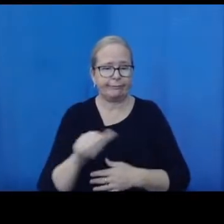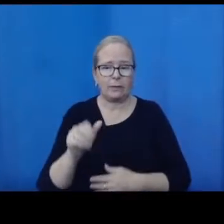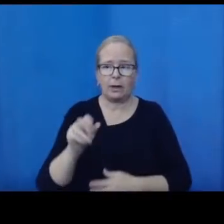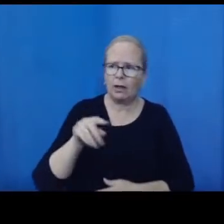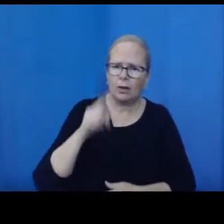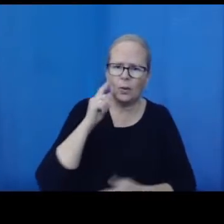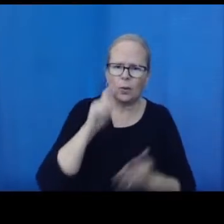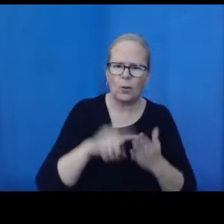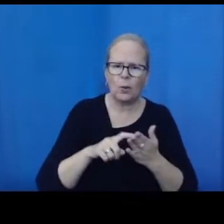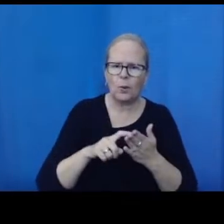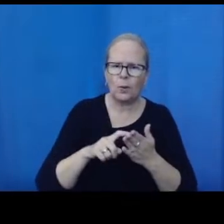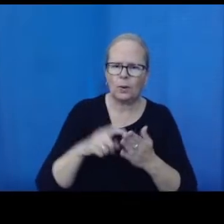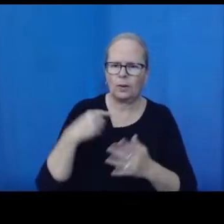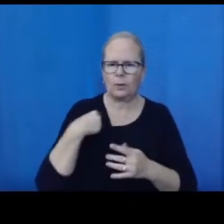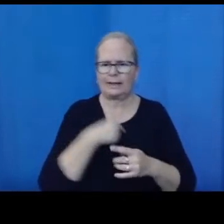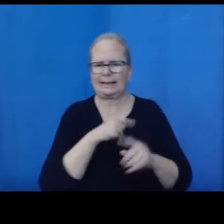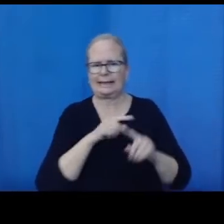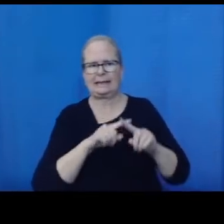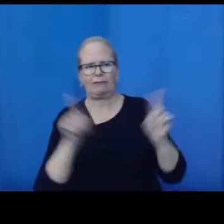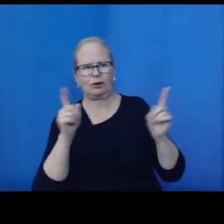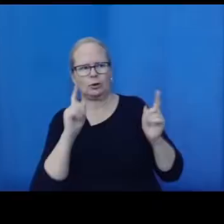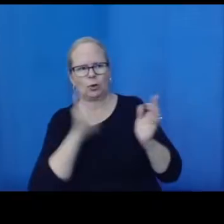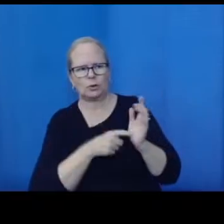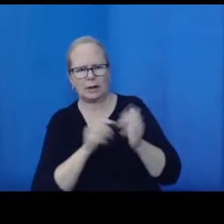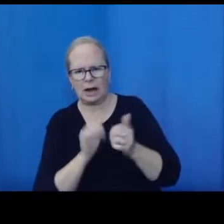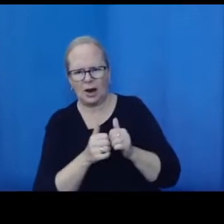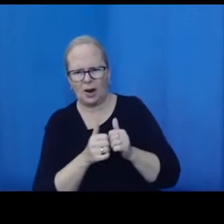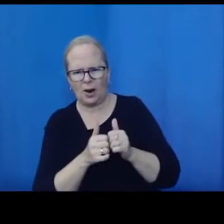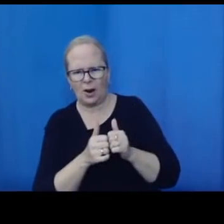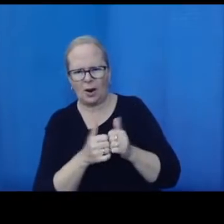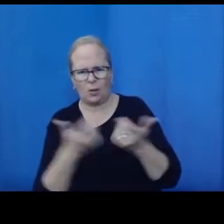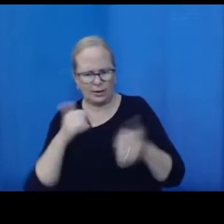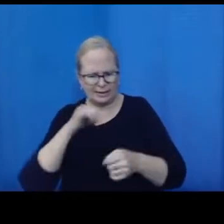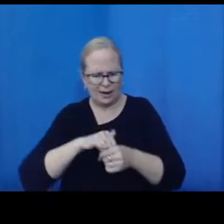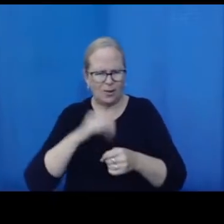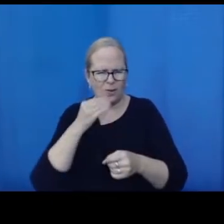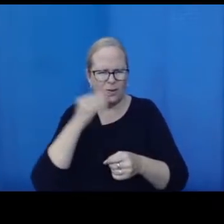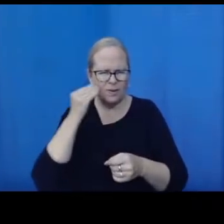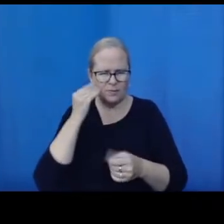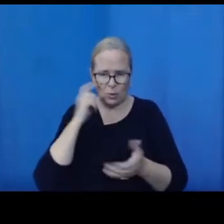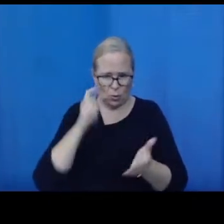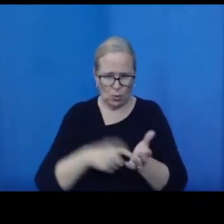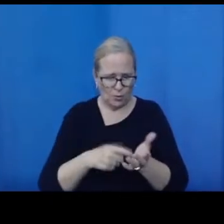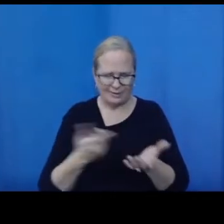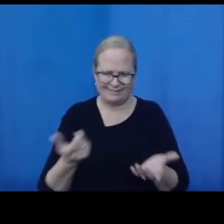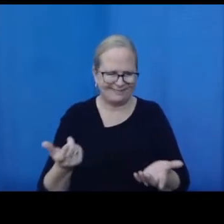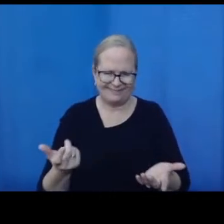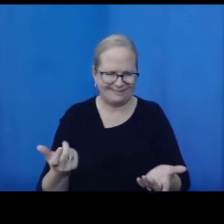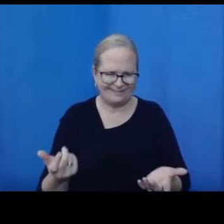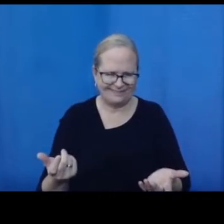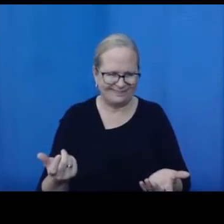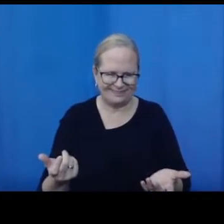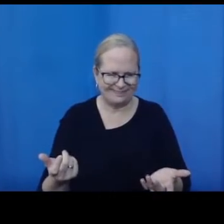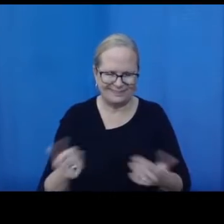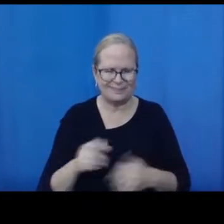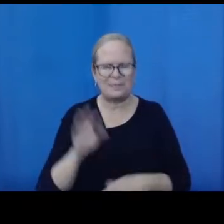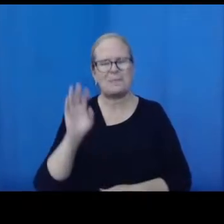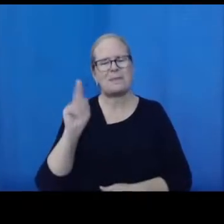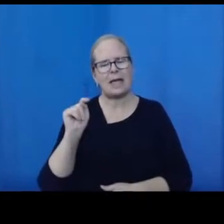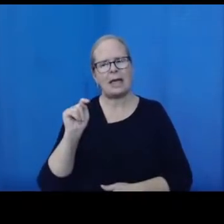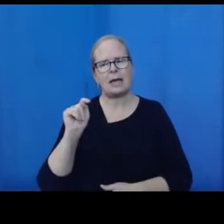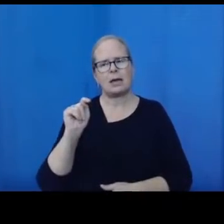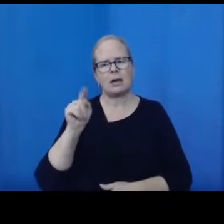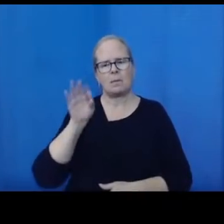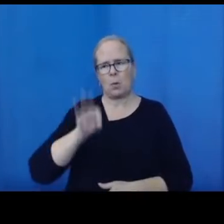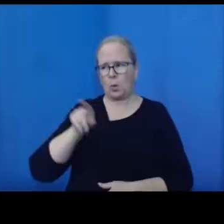getting on top of you, and you're not quite able to rally the way that you're used to, or you're overly preoccupied, that's when you reach out and at least